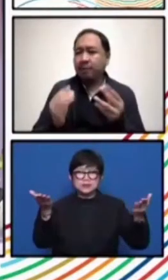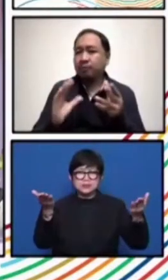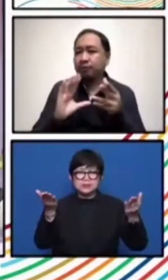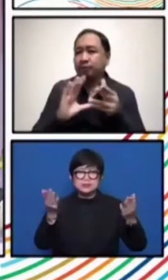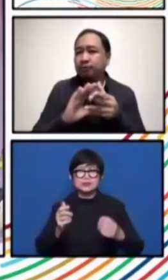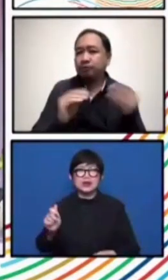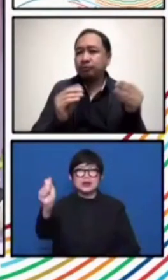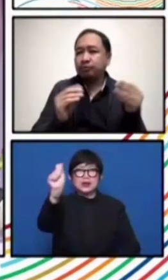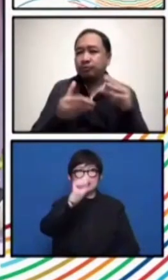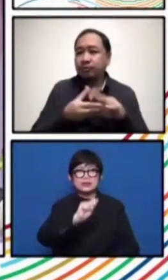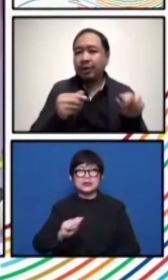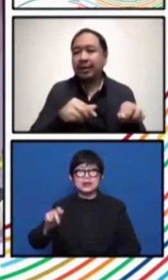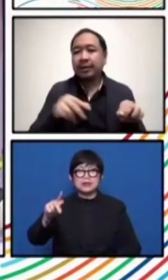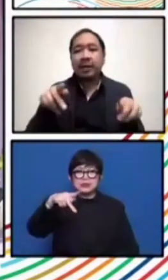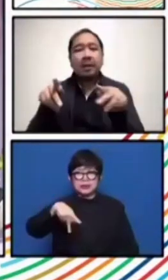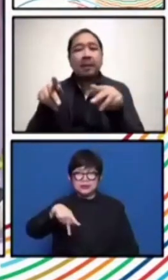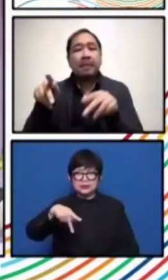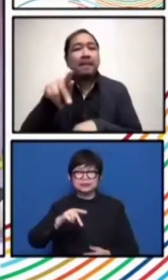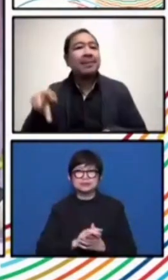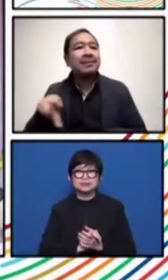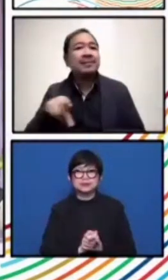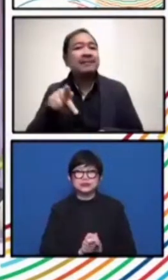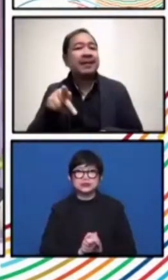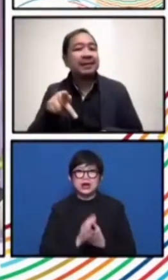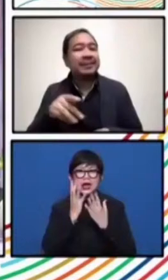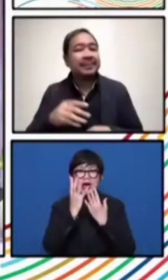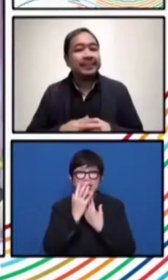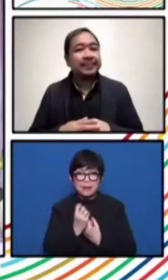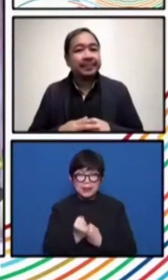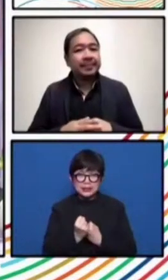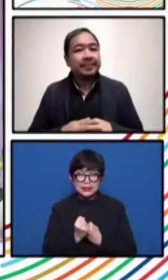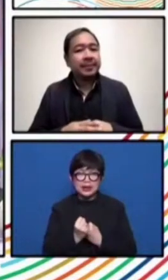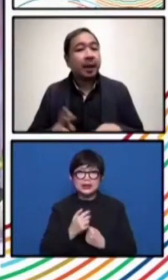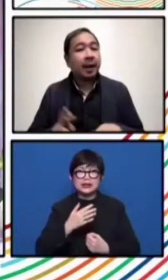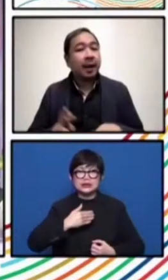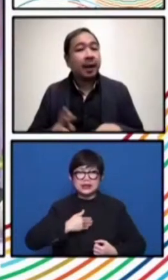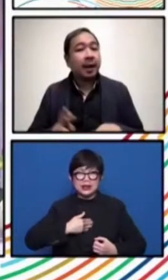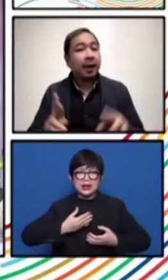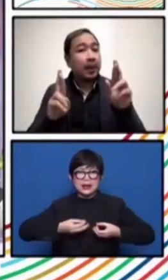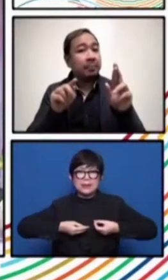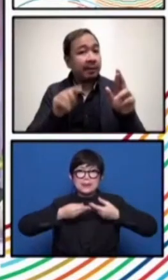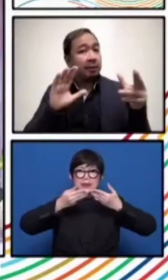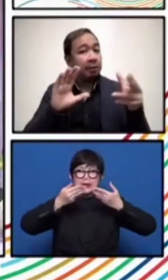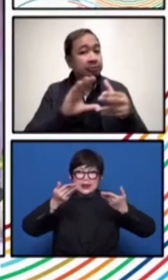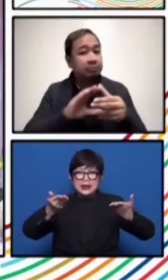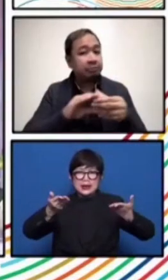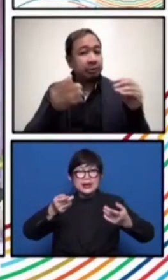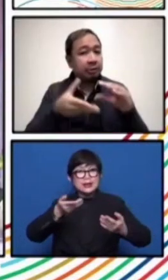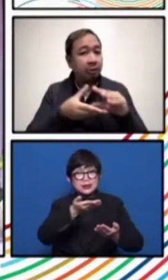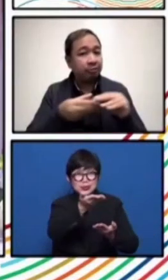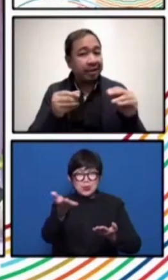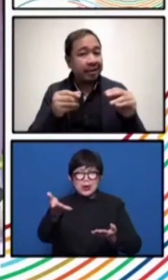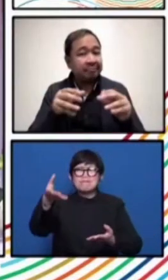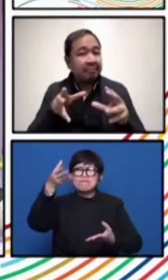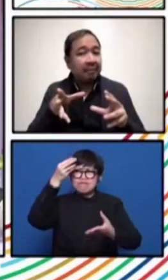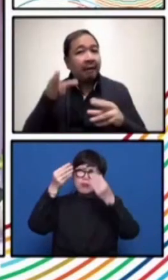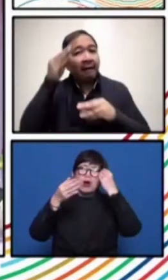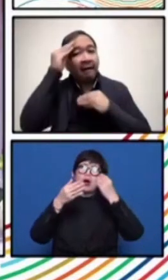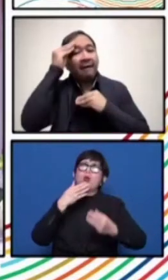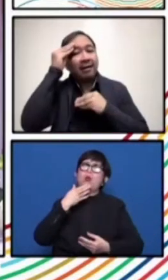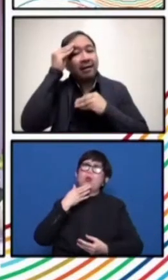and then hopefully provide some insights on how we have dealt with the question as